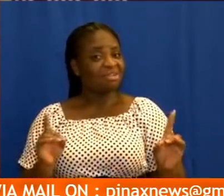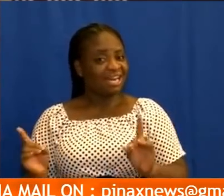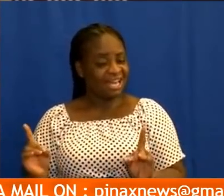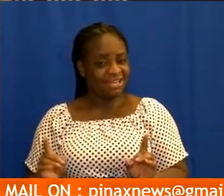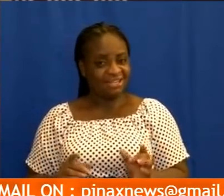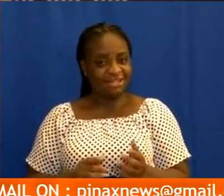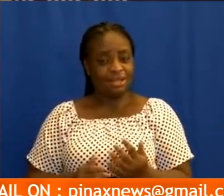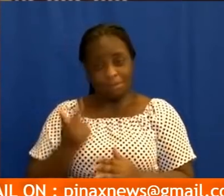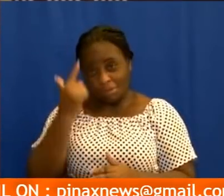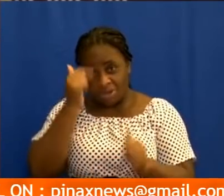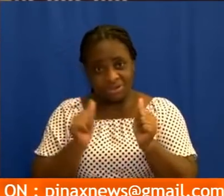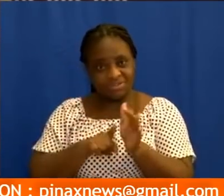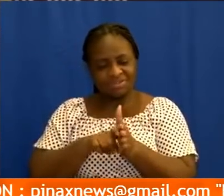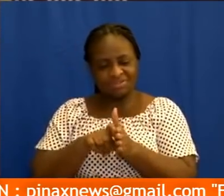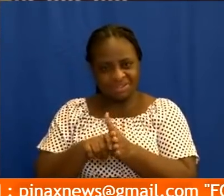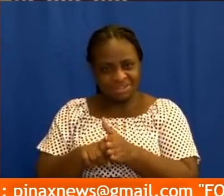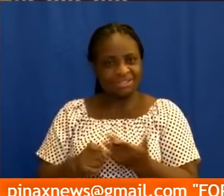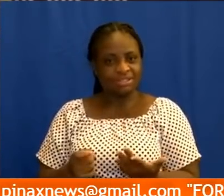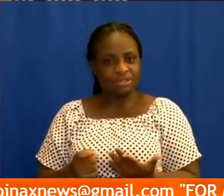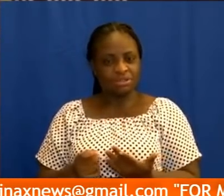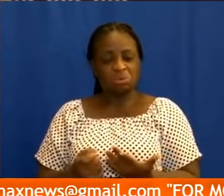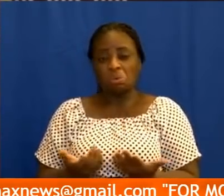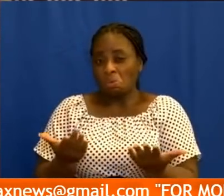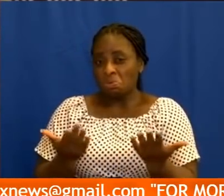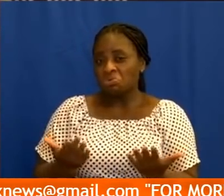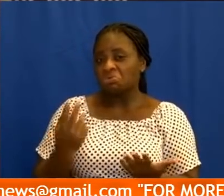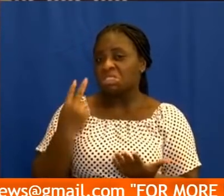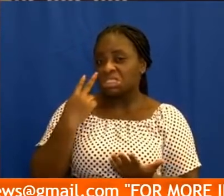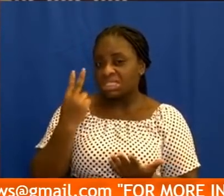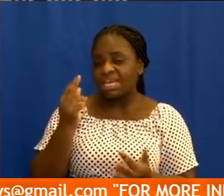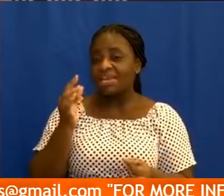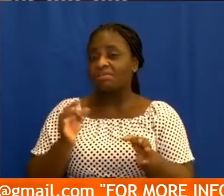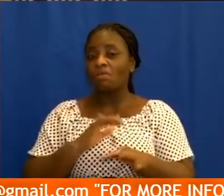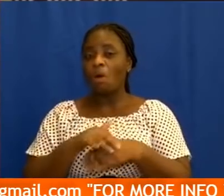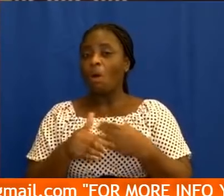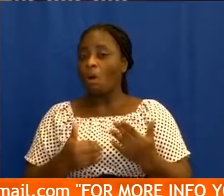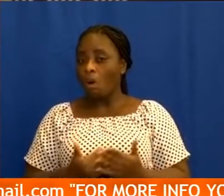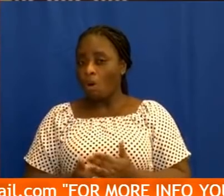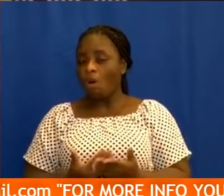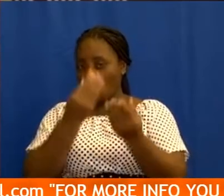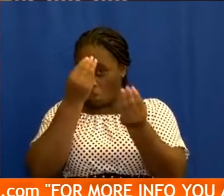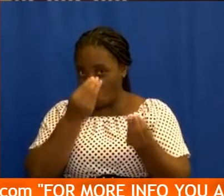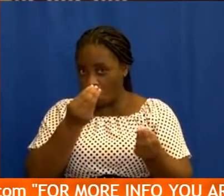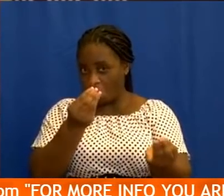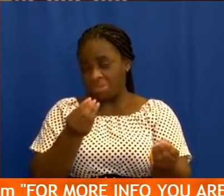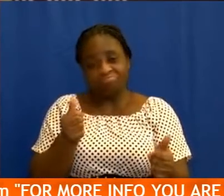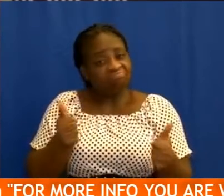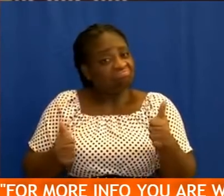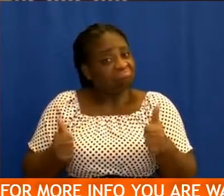e fa yare no hono. Ye beba ahwe se obia bedi so pepepe.